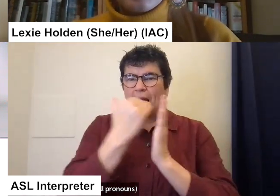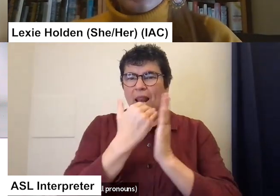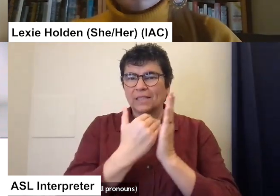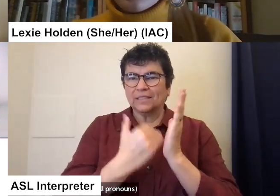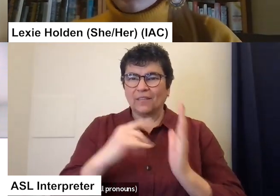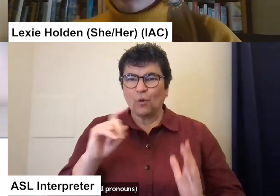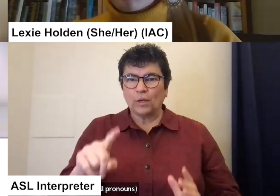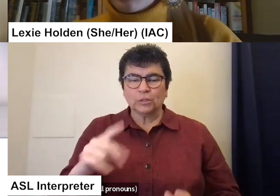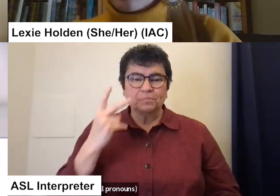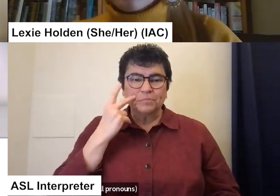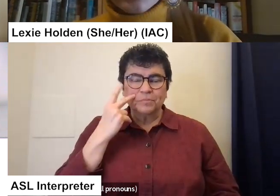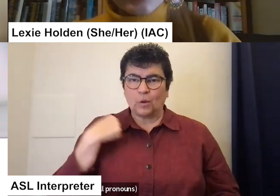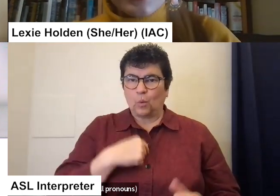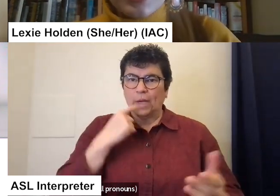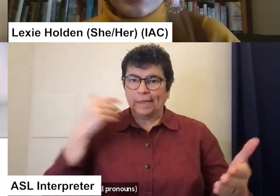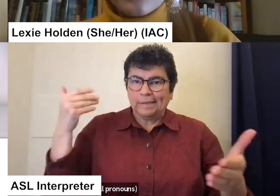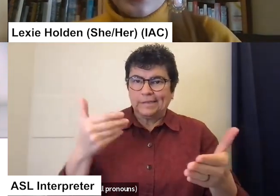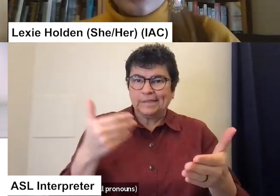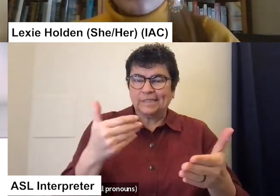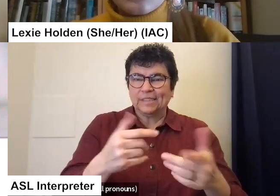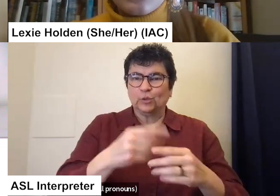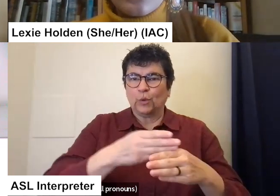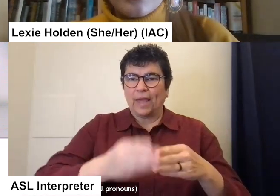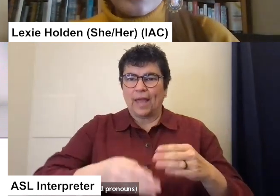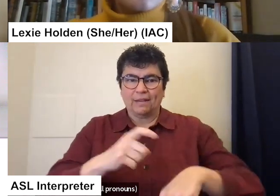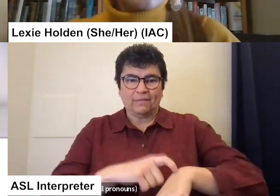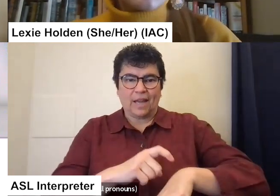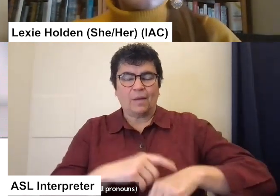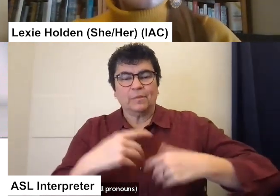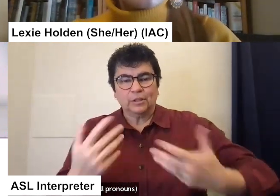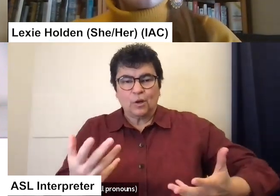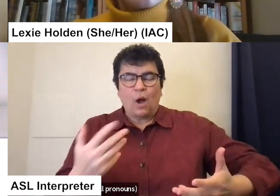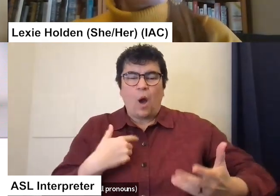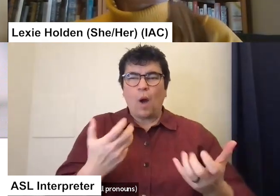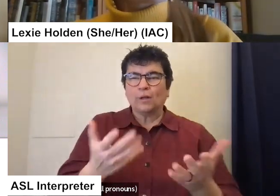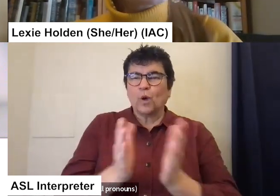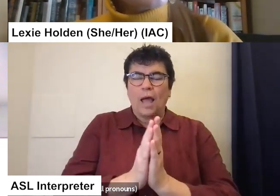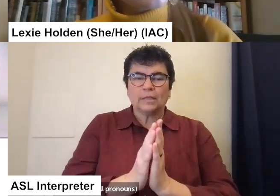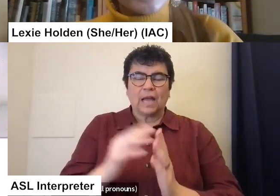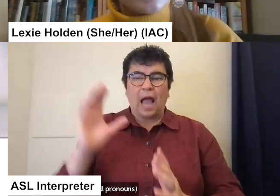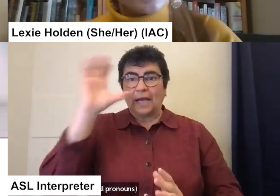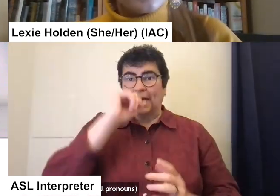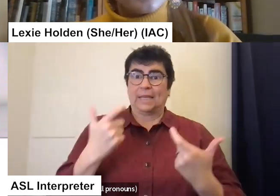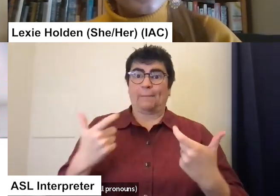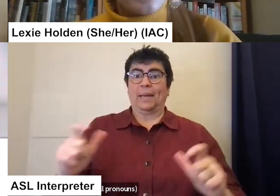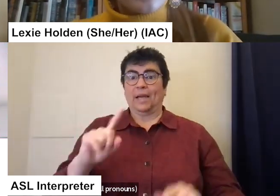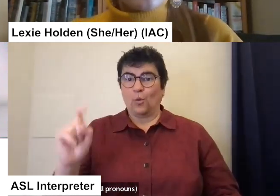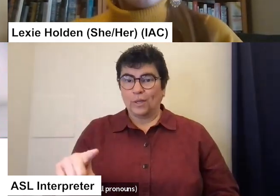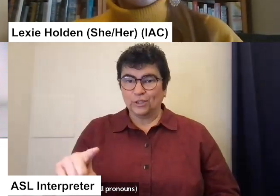see. We are coming fairly close to the end of time. So let me ask sort of I suppose, a big